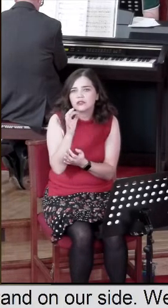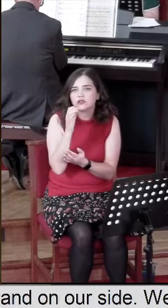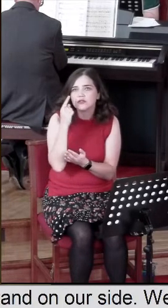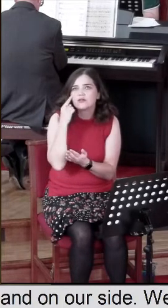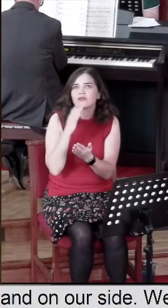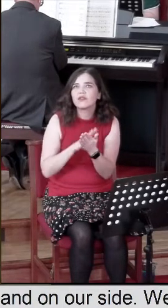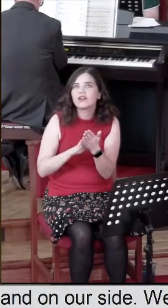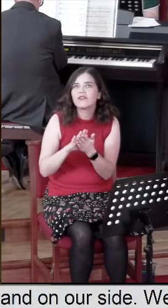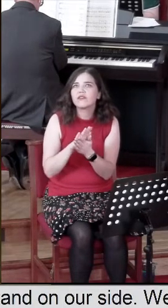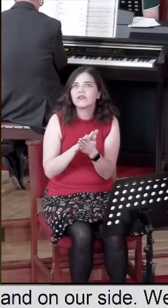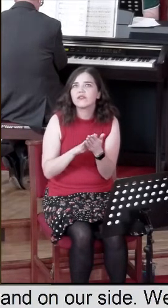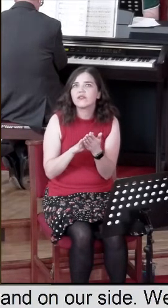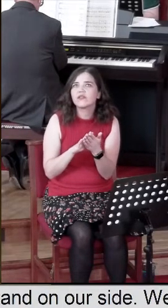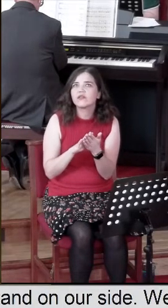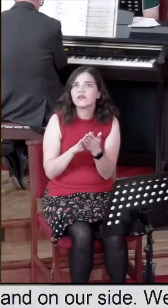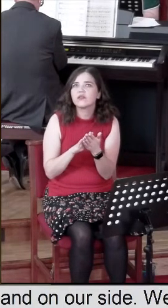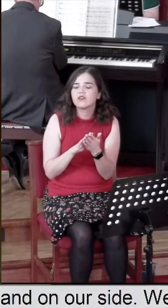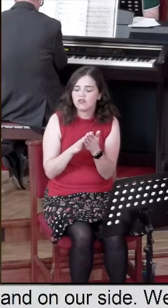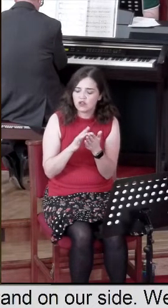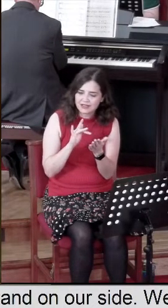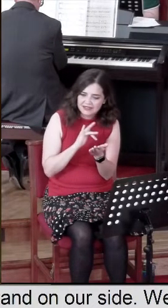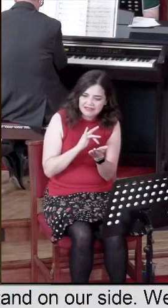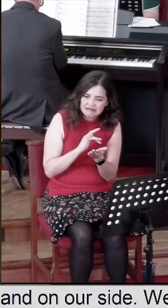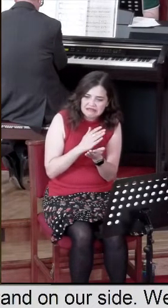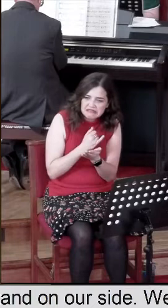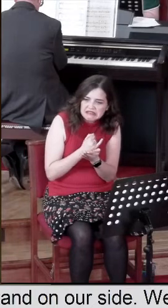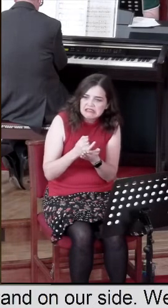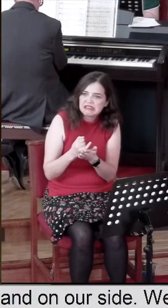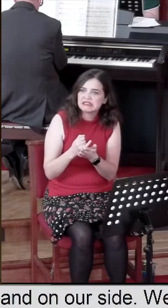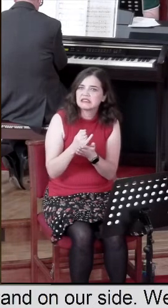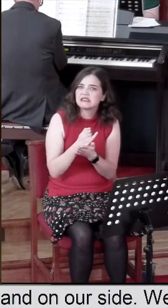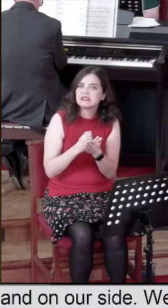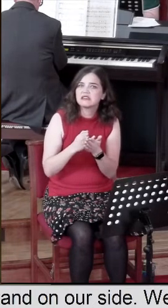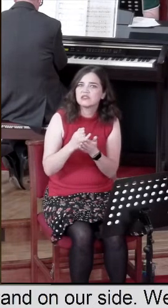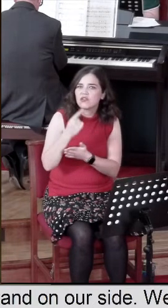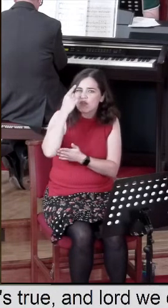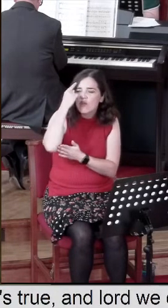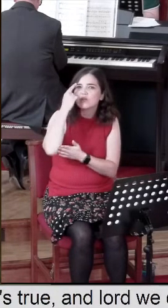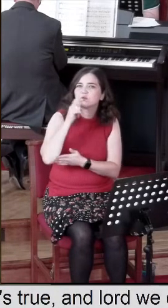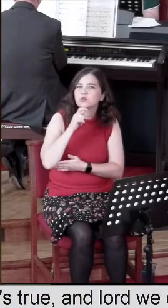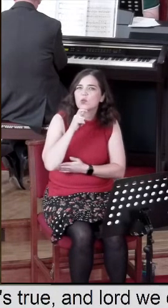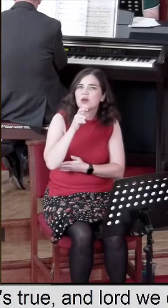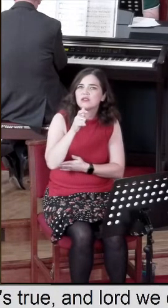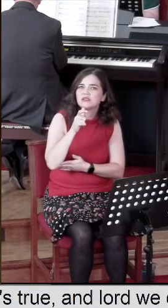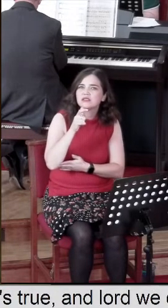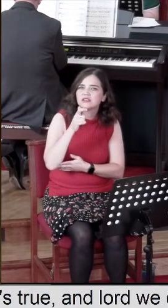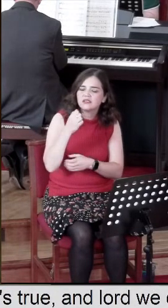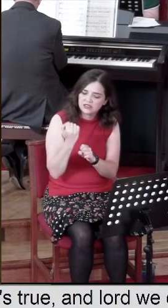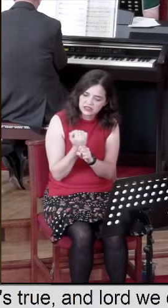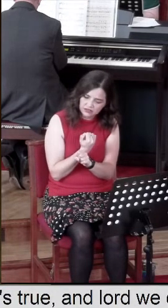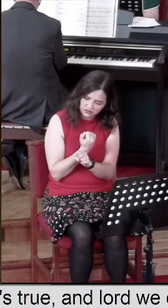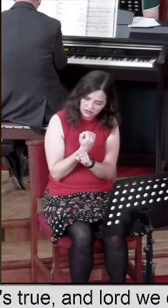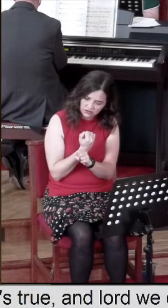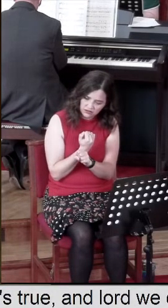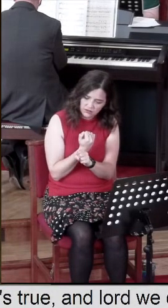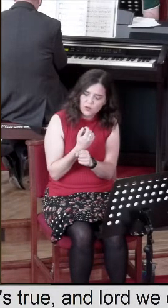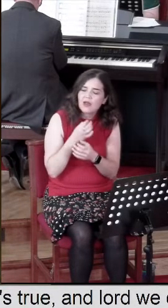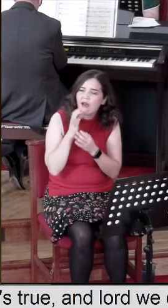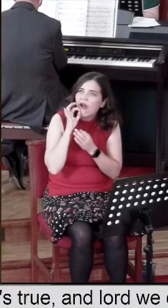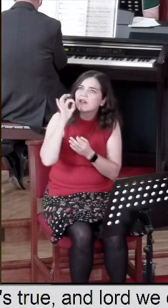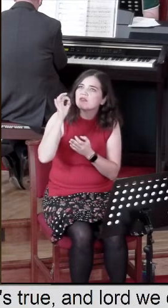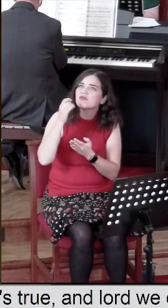for our sins of thought and word and deed. And as We ask for that forgiveness. We thank